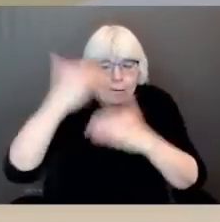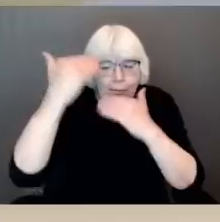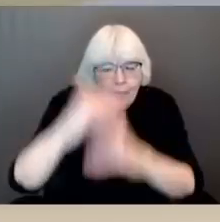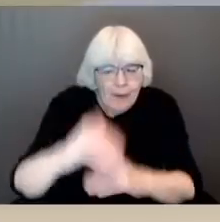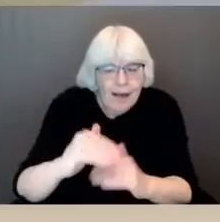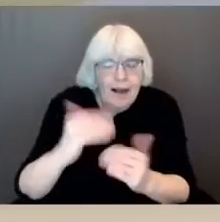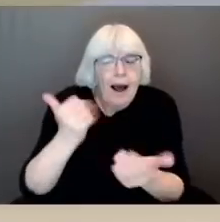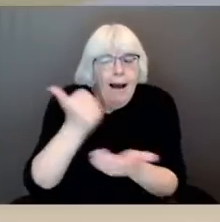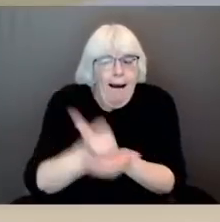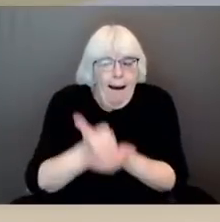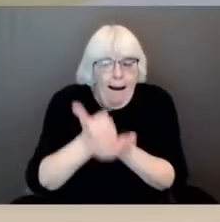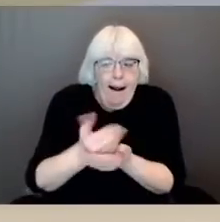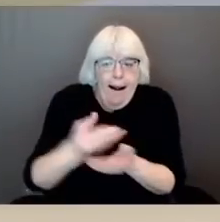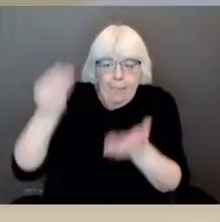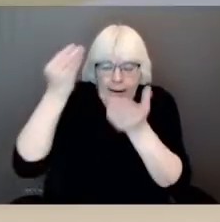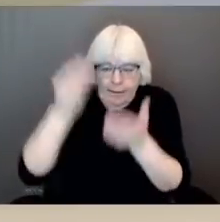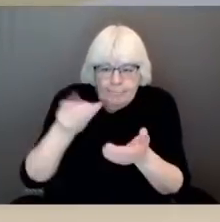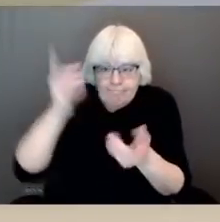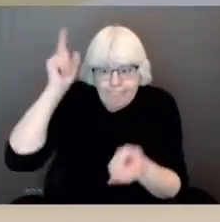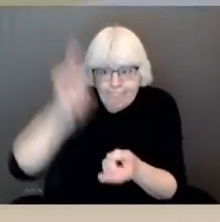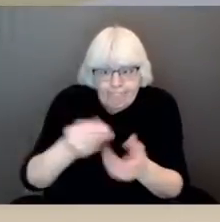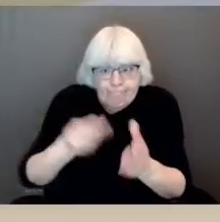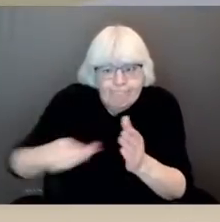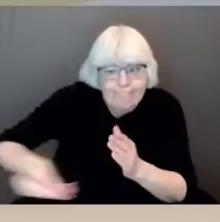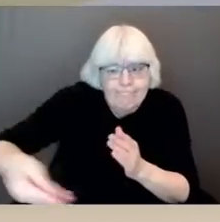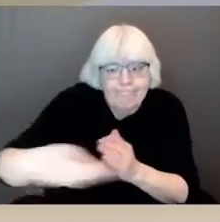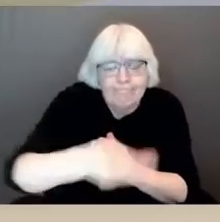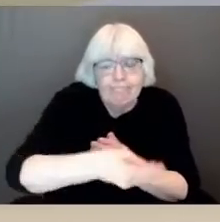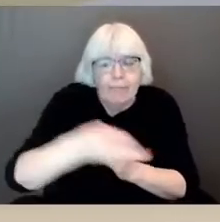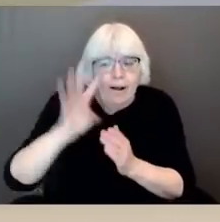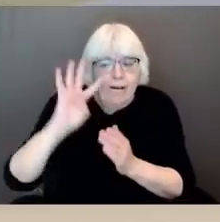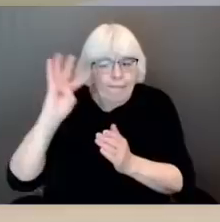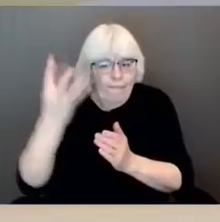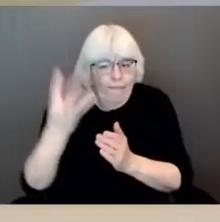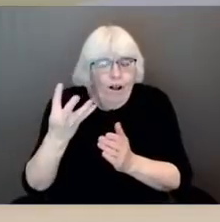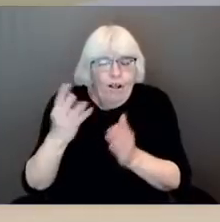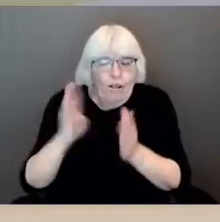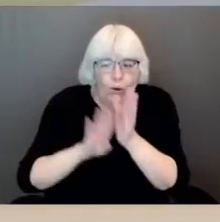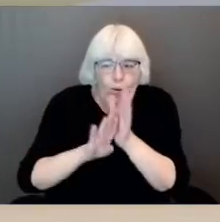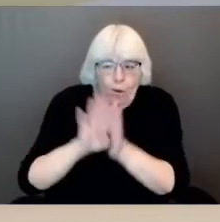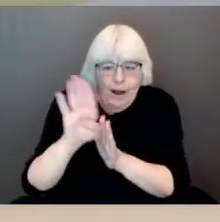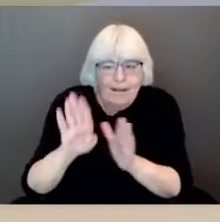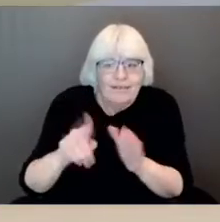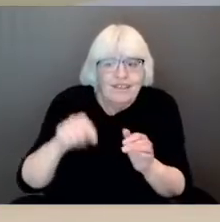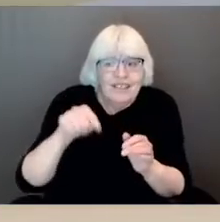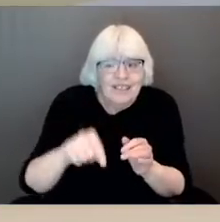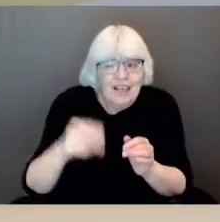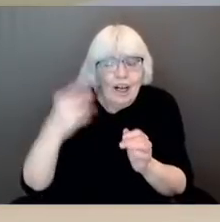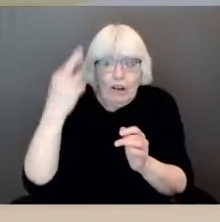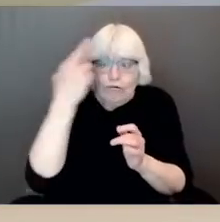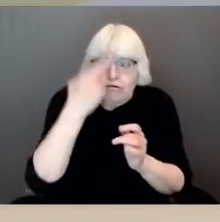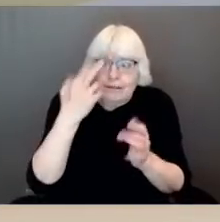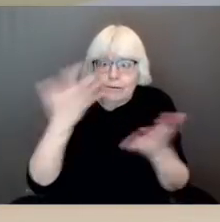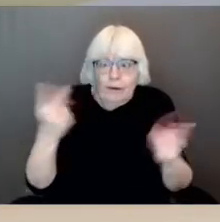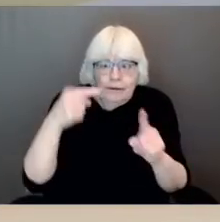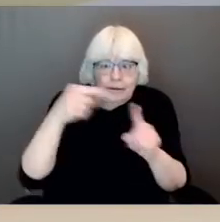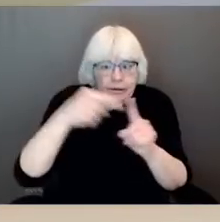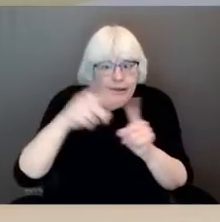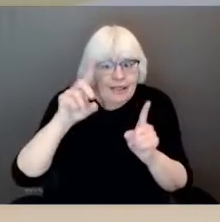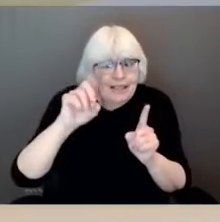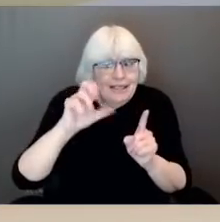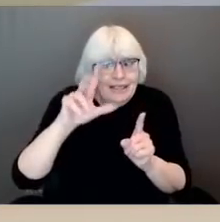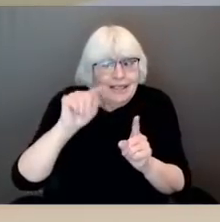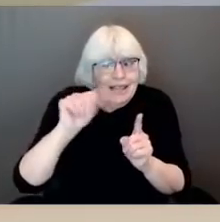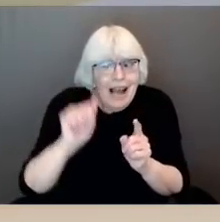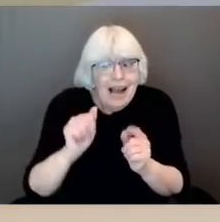pandemic that is being driven by the highly transmissible Delta variant. The Vax Pass requirements will be lifted as soon